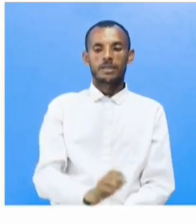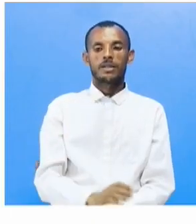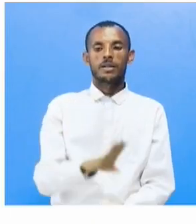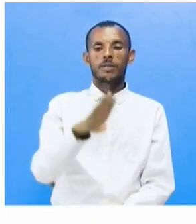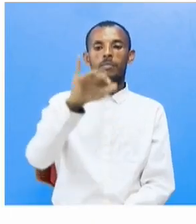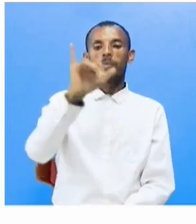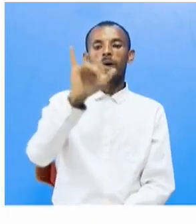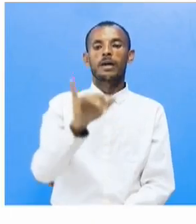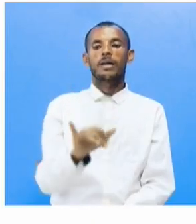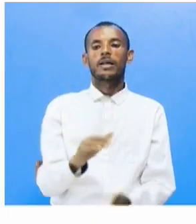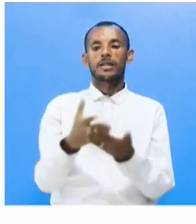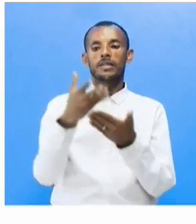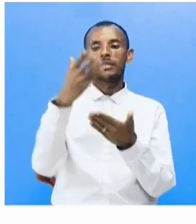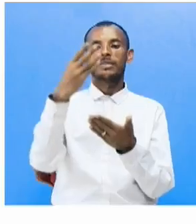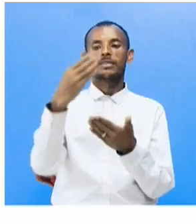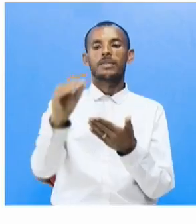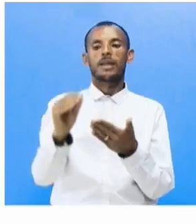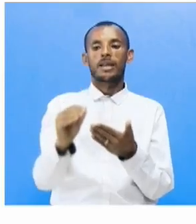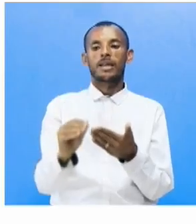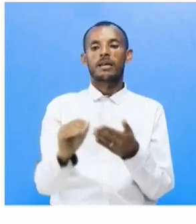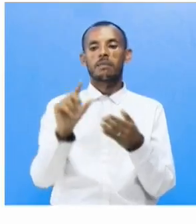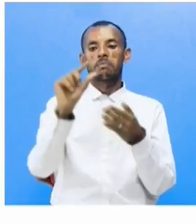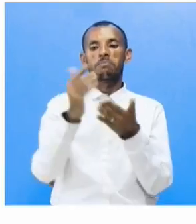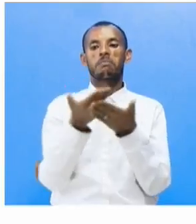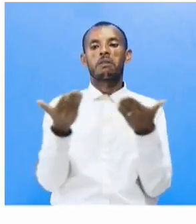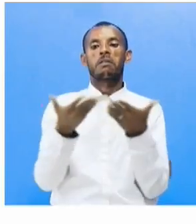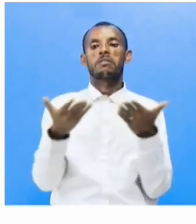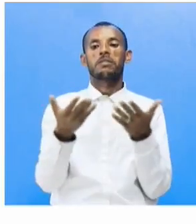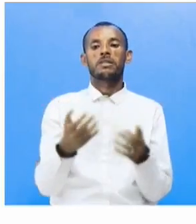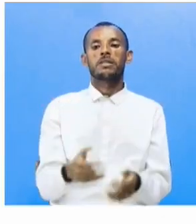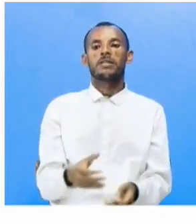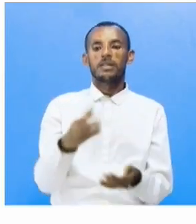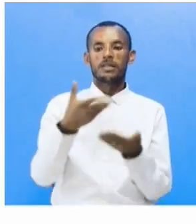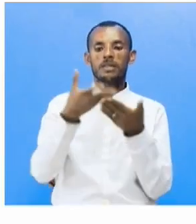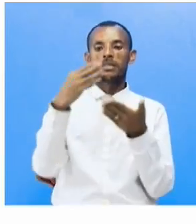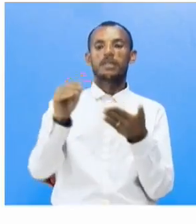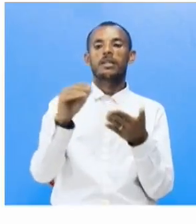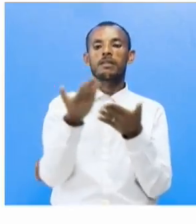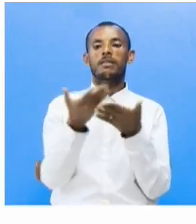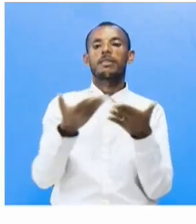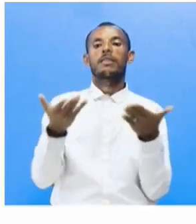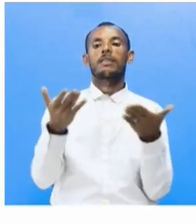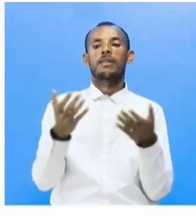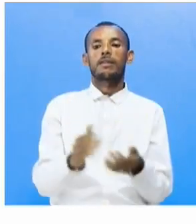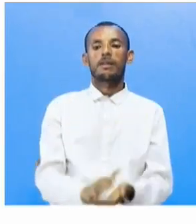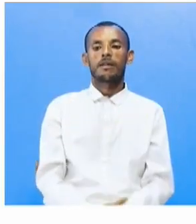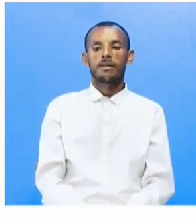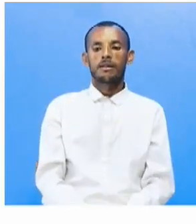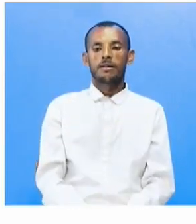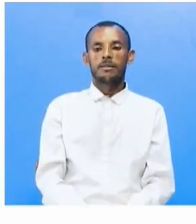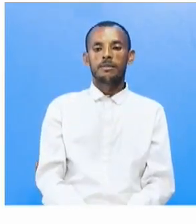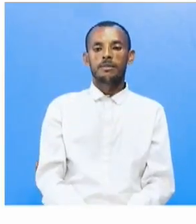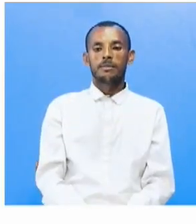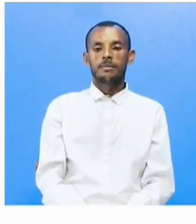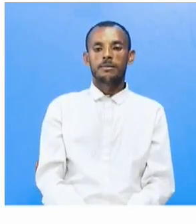by selling an article. By selling an article